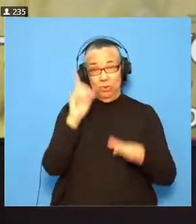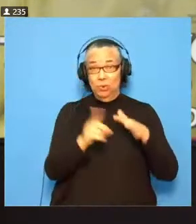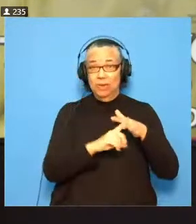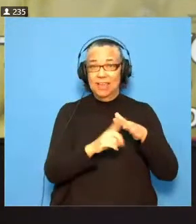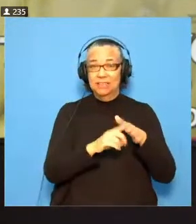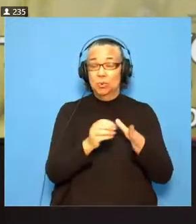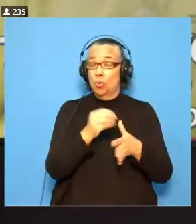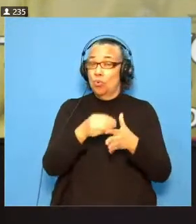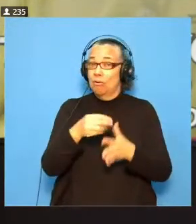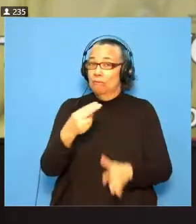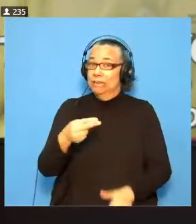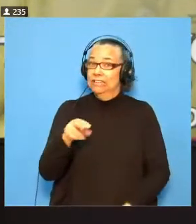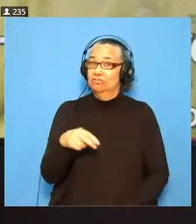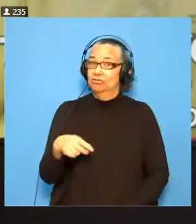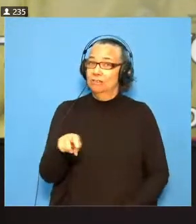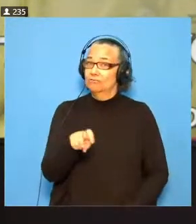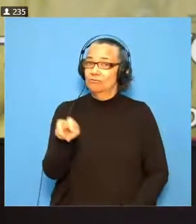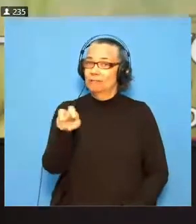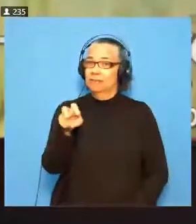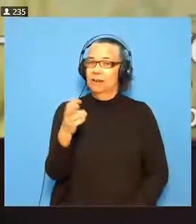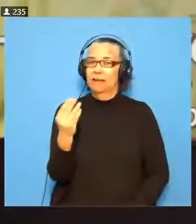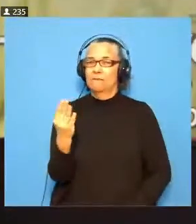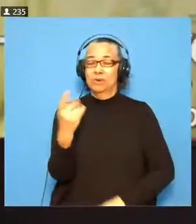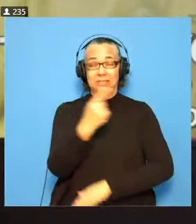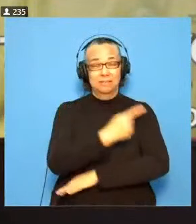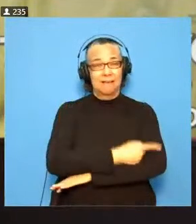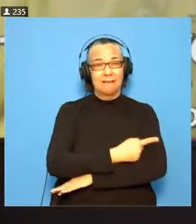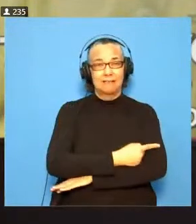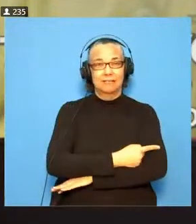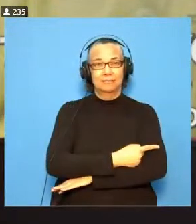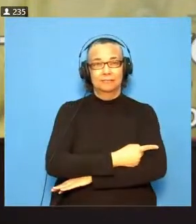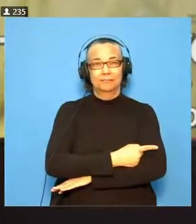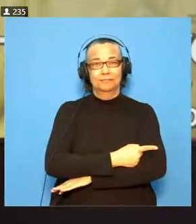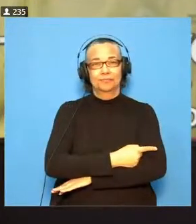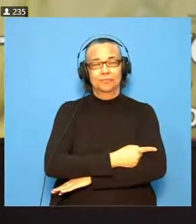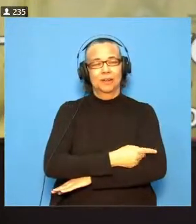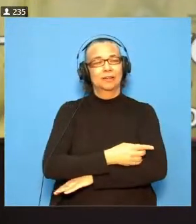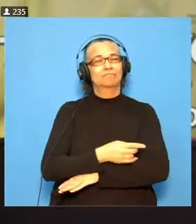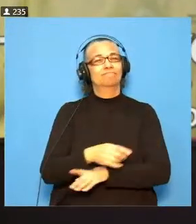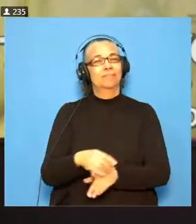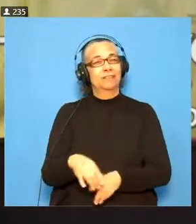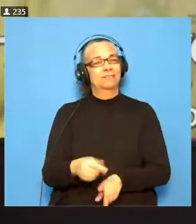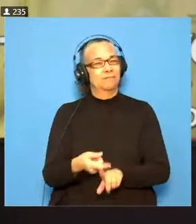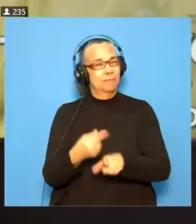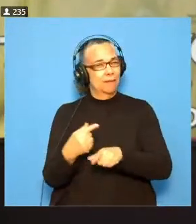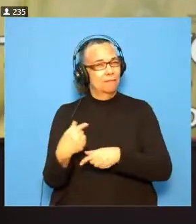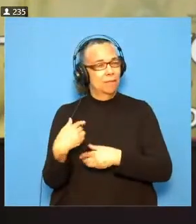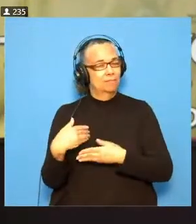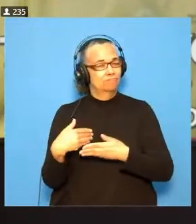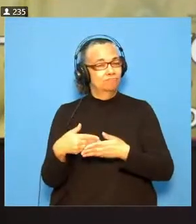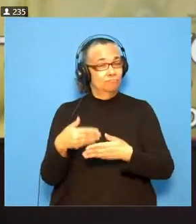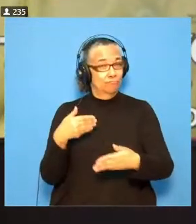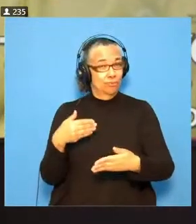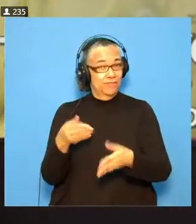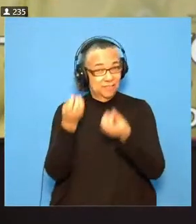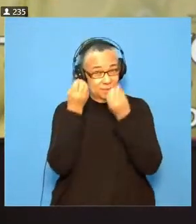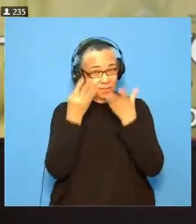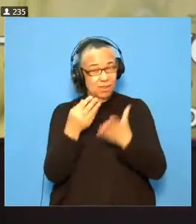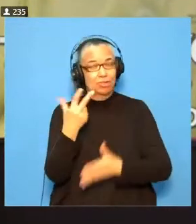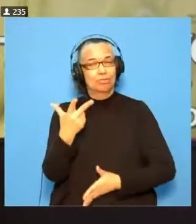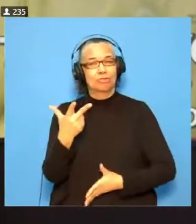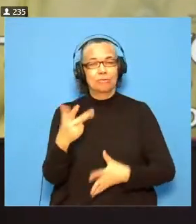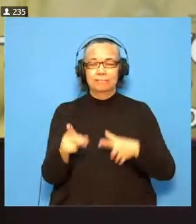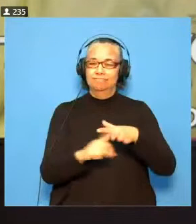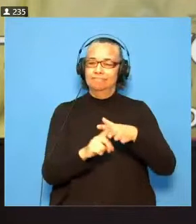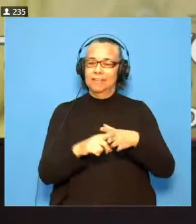history of travel within the past 14 days. Since the last update, 3 cases have recovered, and as I reported previously,